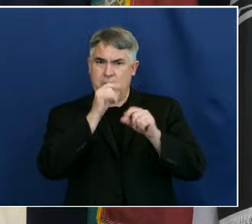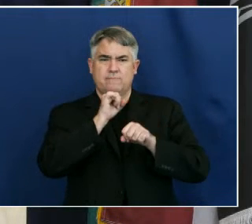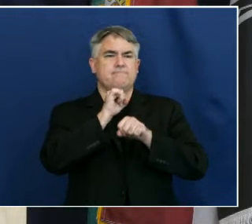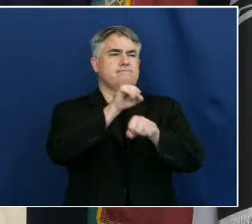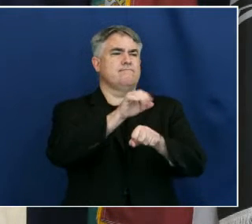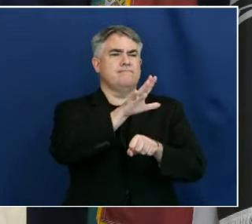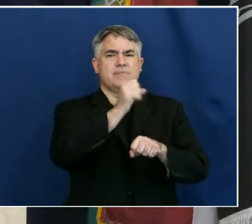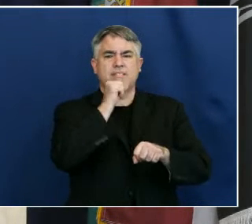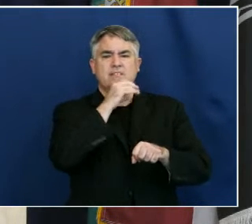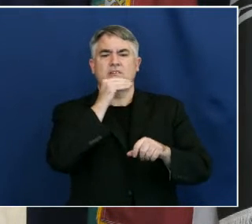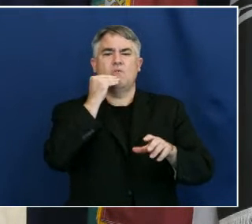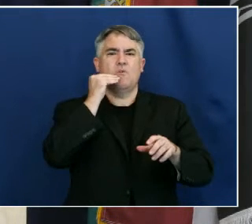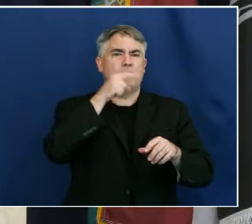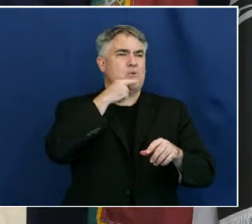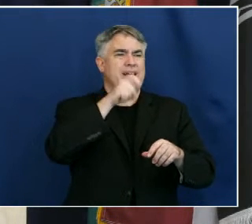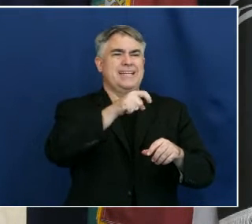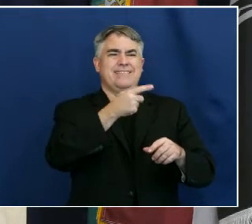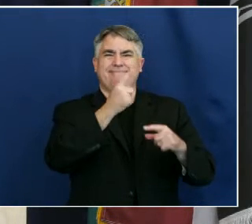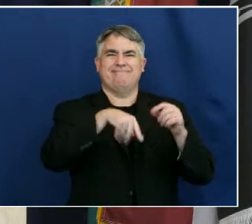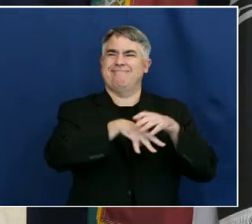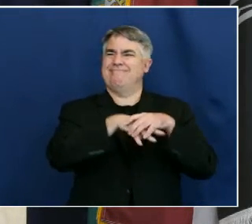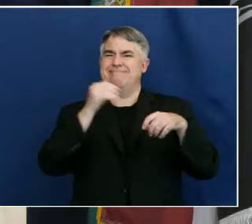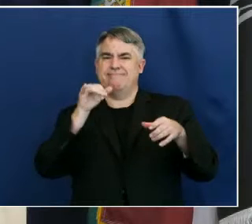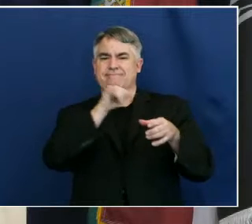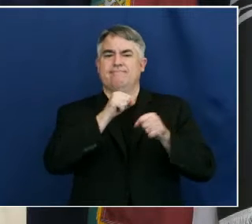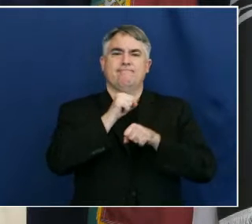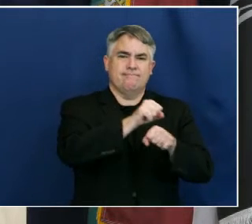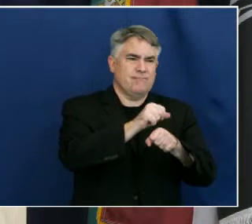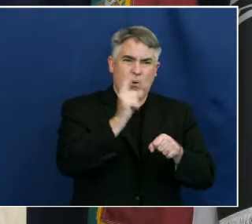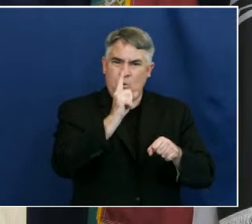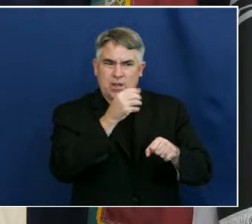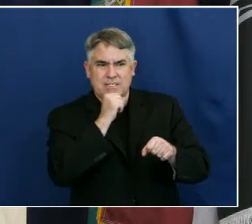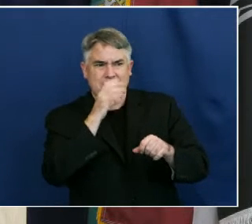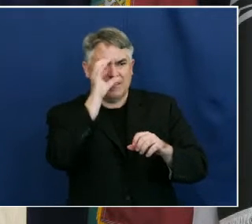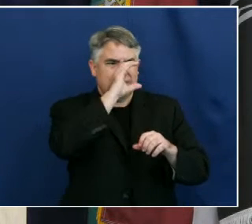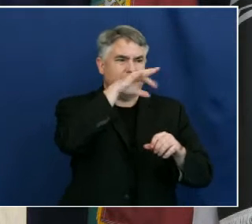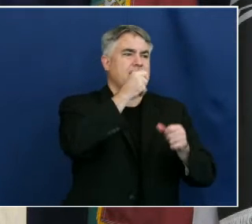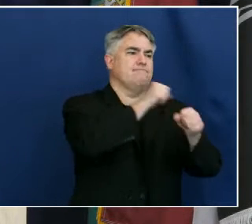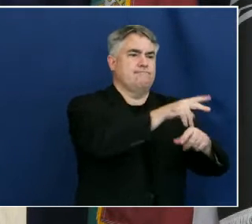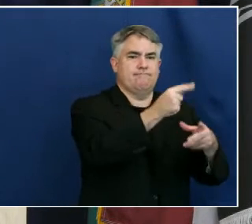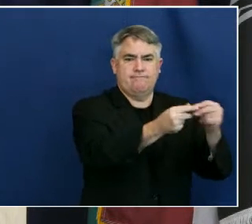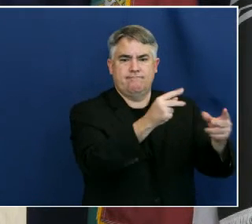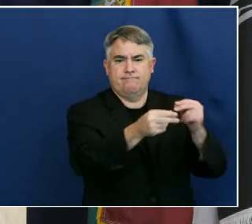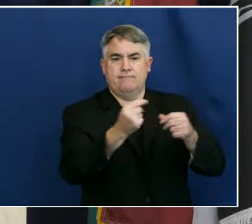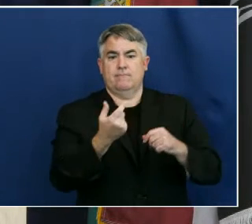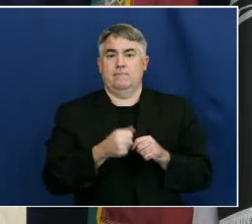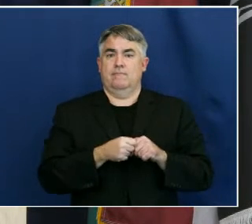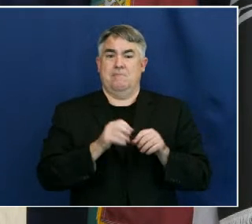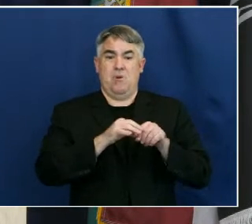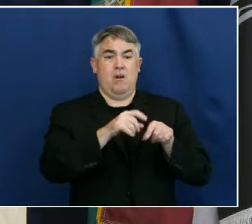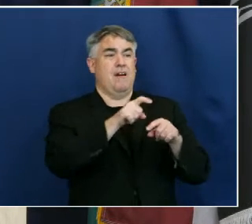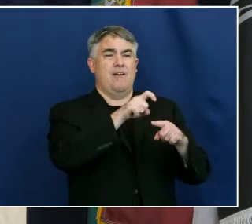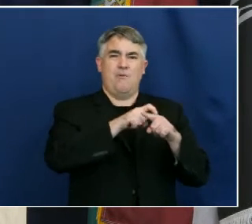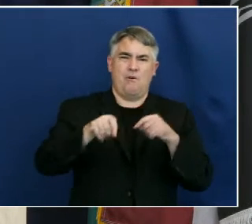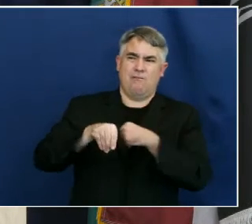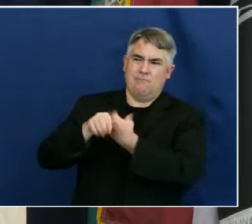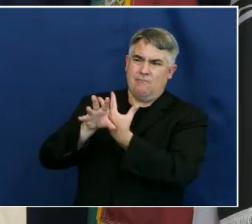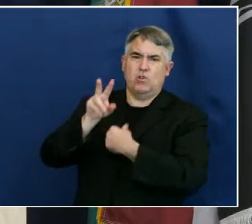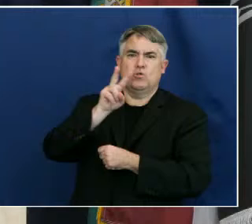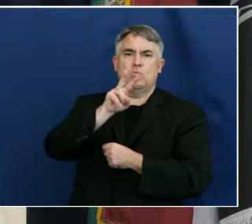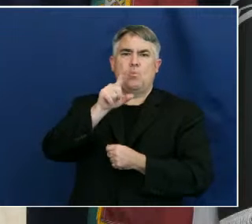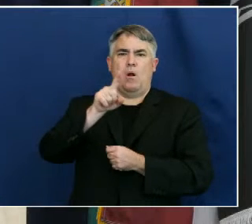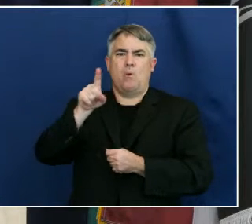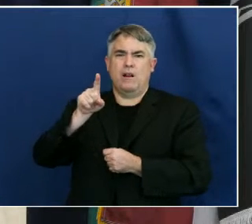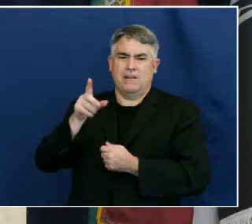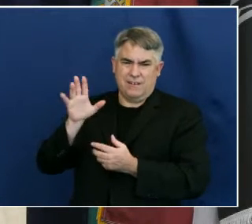vaccine appointments, along with 211 for seniors who don't have technology. They will have access into vaccines, and we will, of course, continue